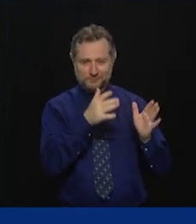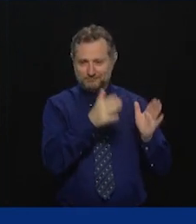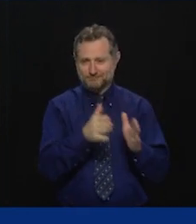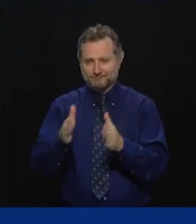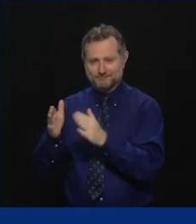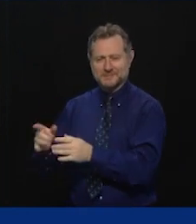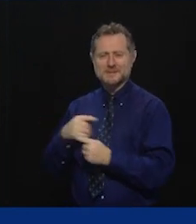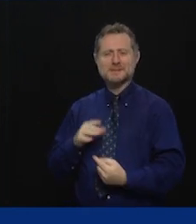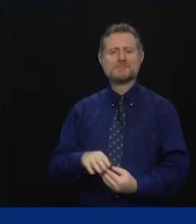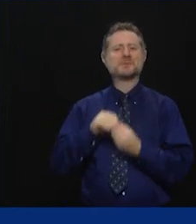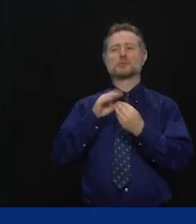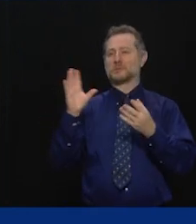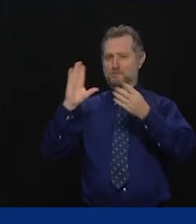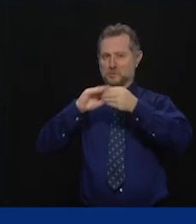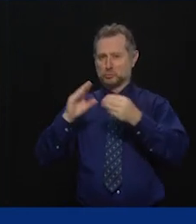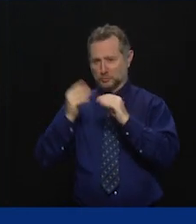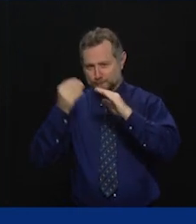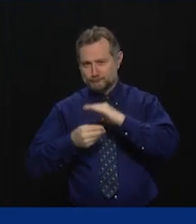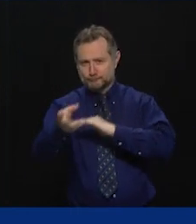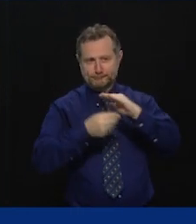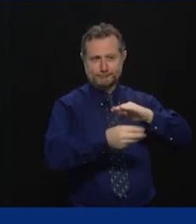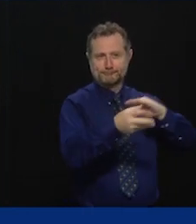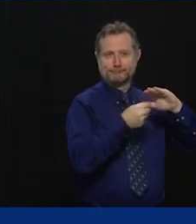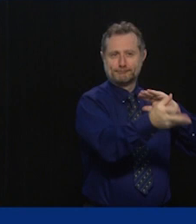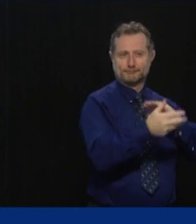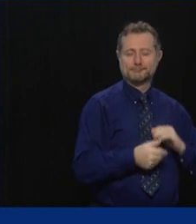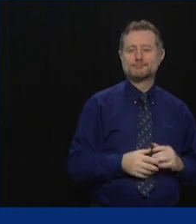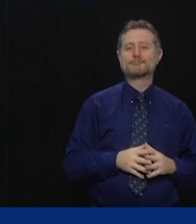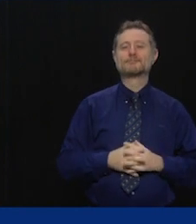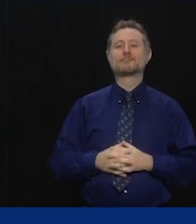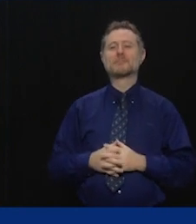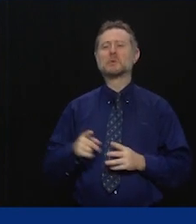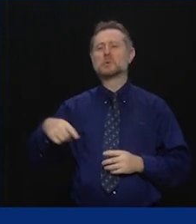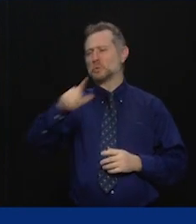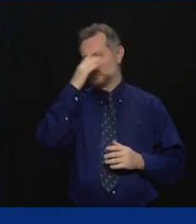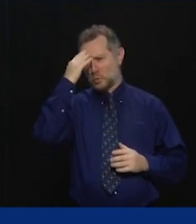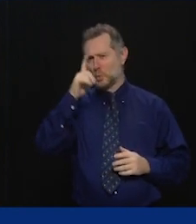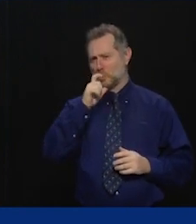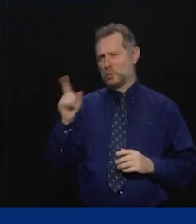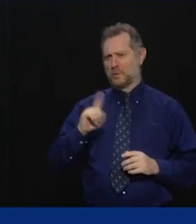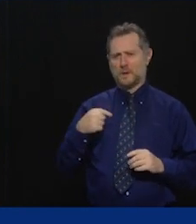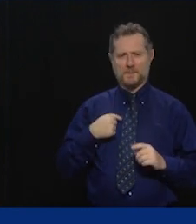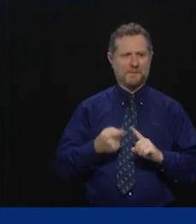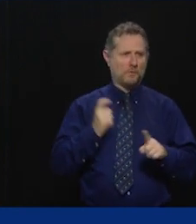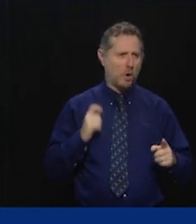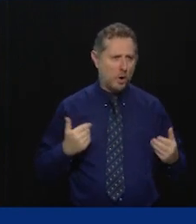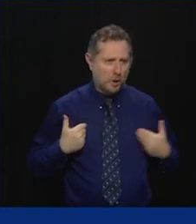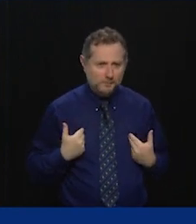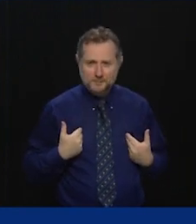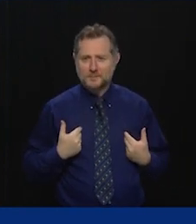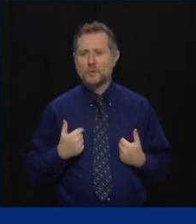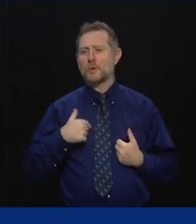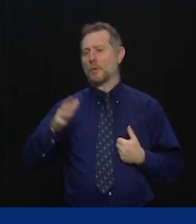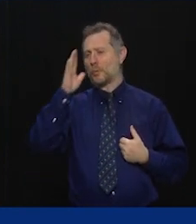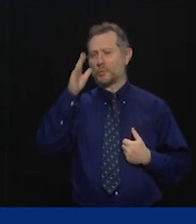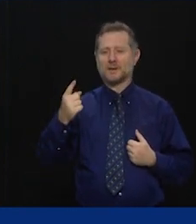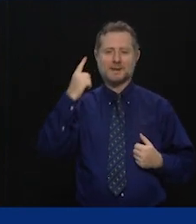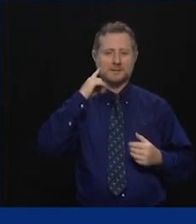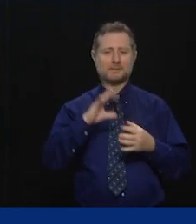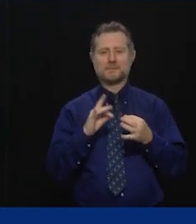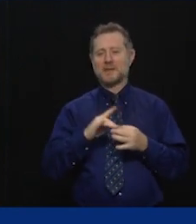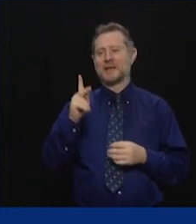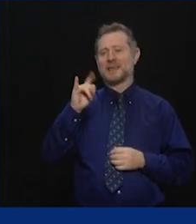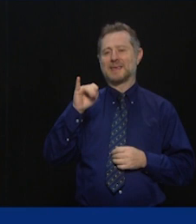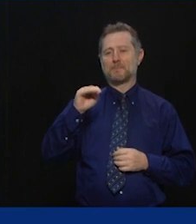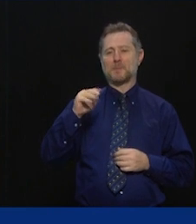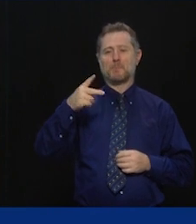message. And folks, no secret to anybody where I'm from. We're going to hear from Kim Pagula, the owner of the Buffalo Bills, as